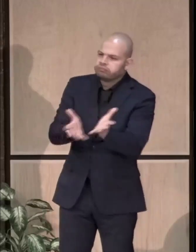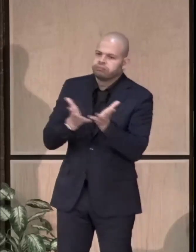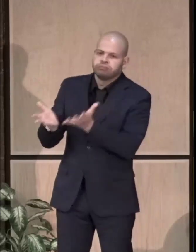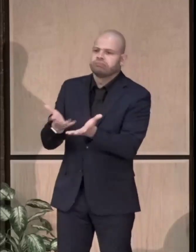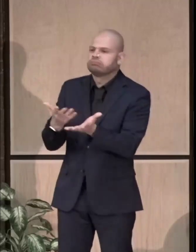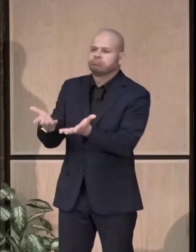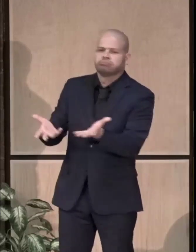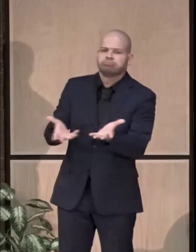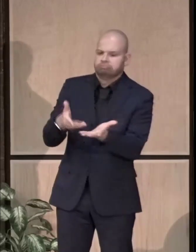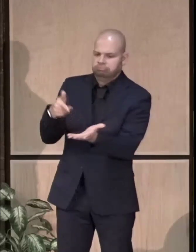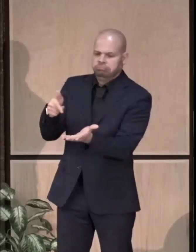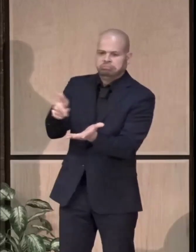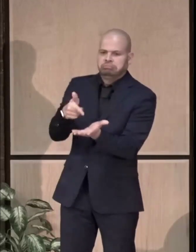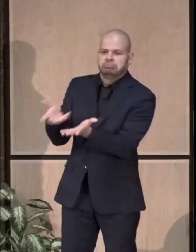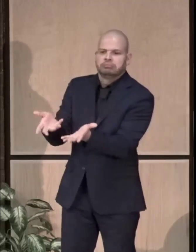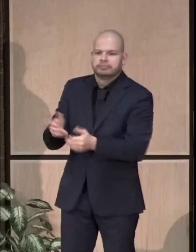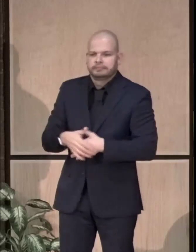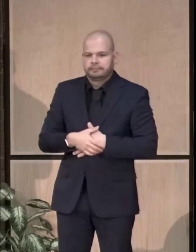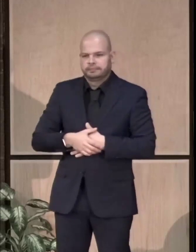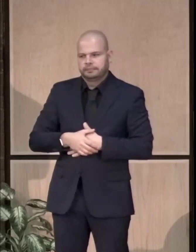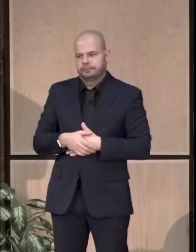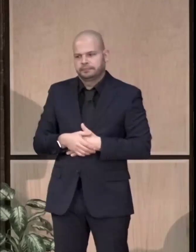Did you ask him why he wasn't attending his